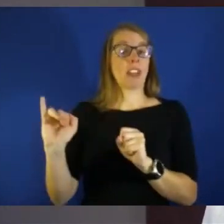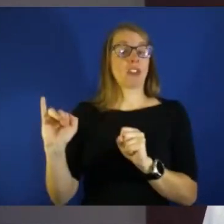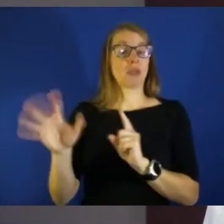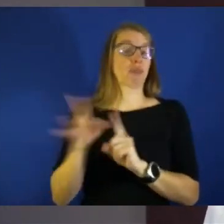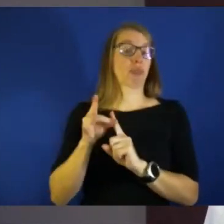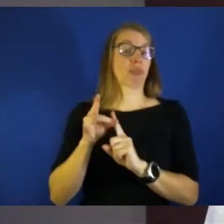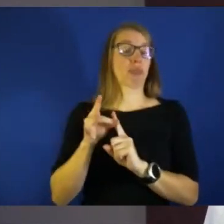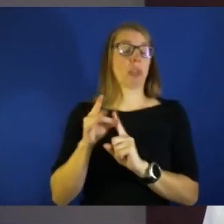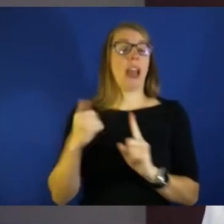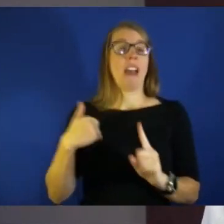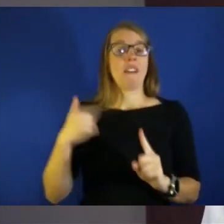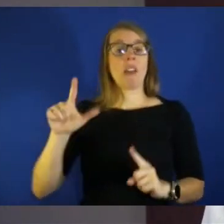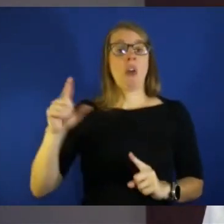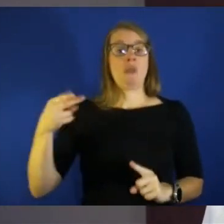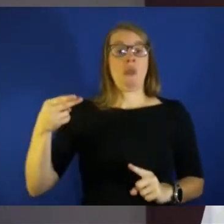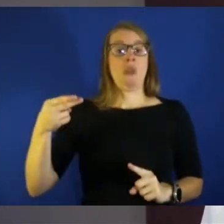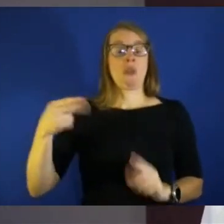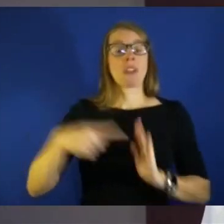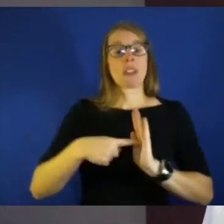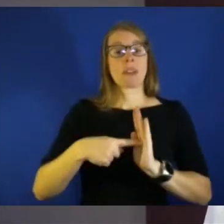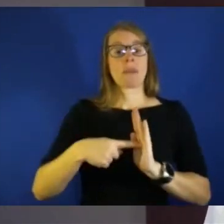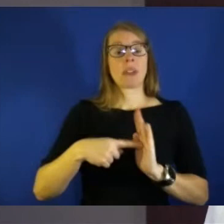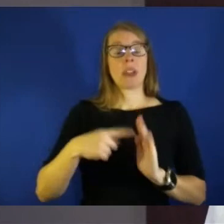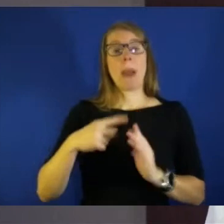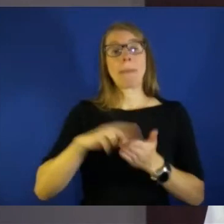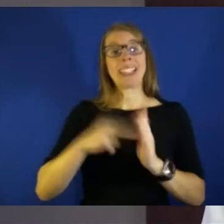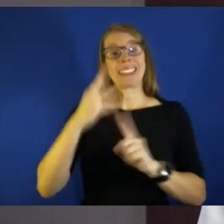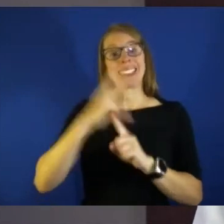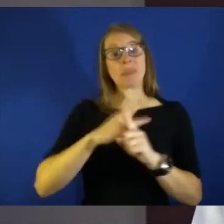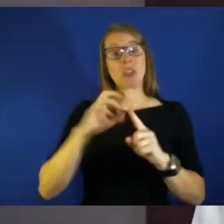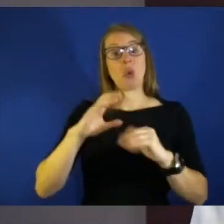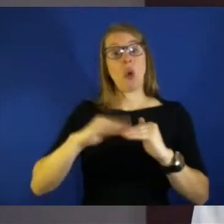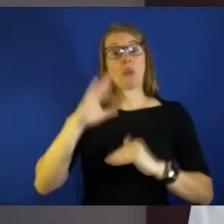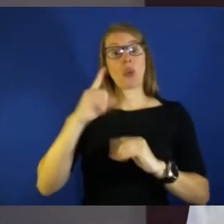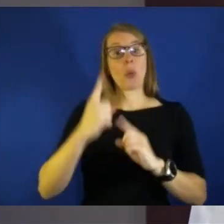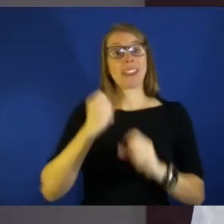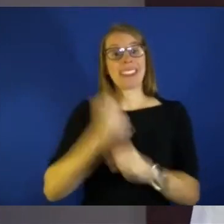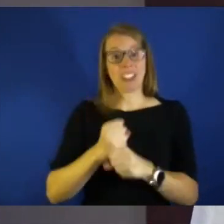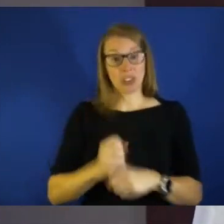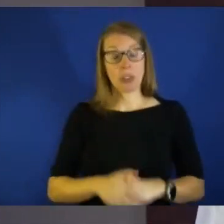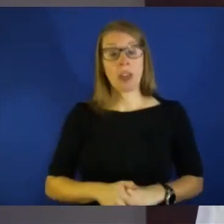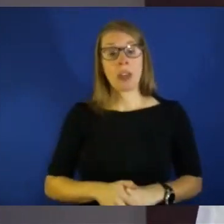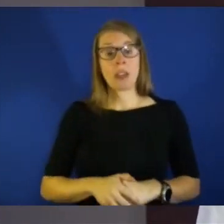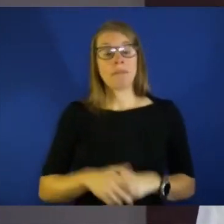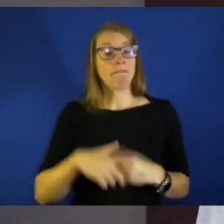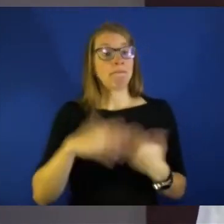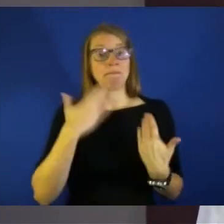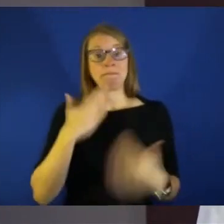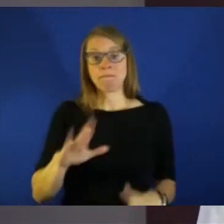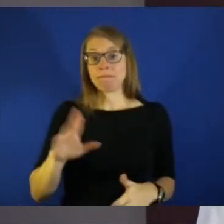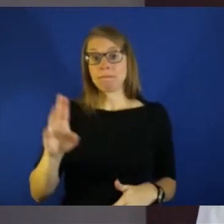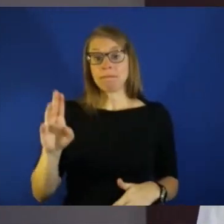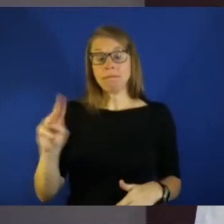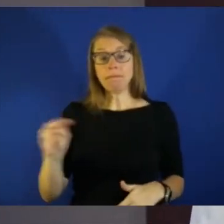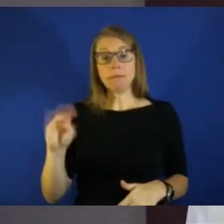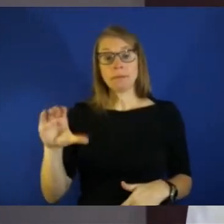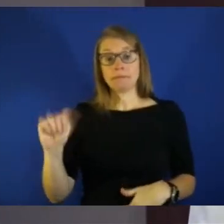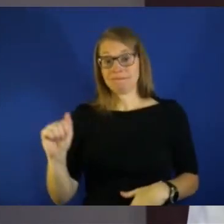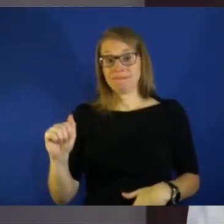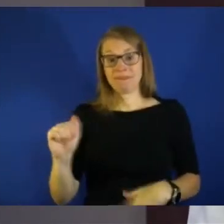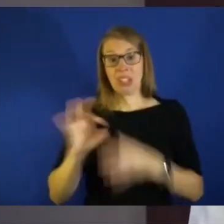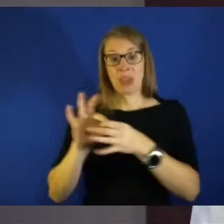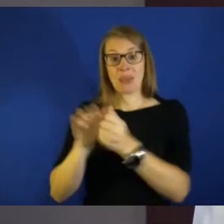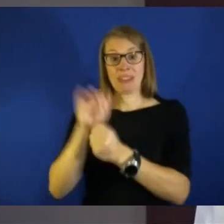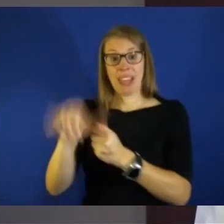long-term symptoms, when we're talking 6 months, over a year, things like that. And we don't really know monoclonal's role there. But we do know if